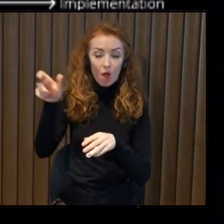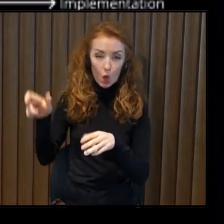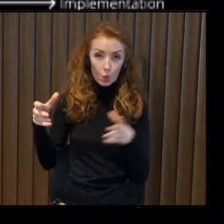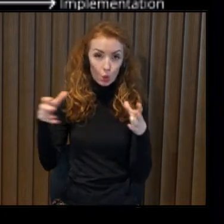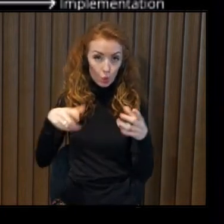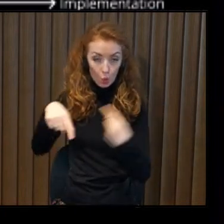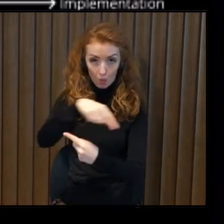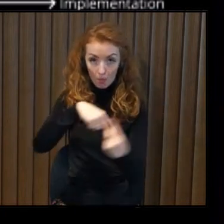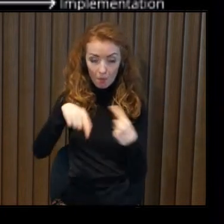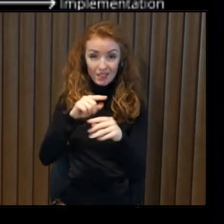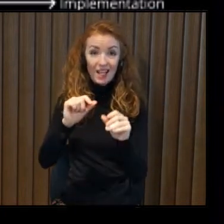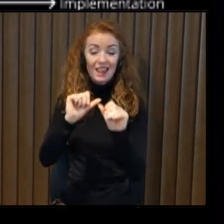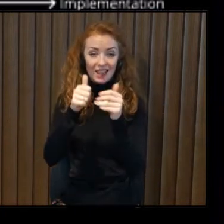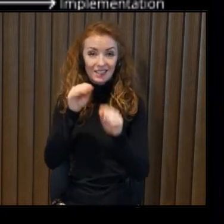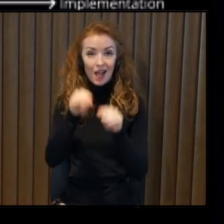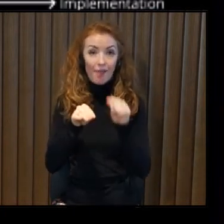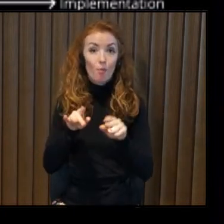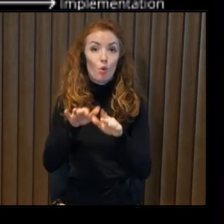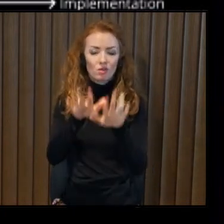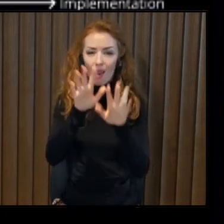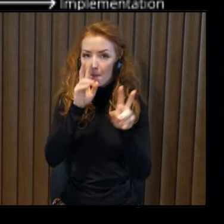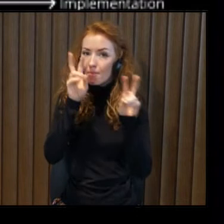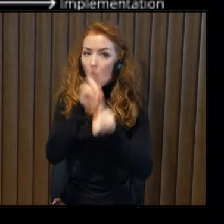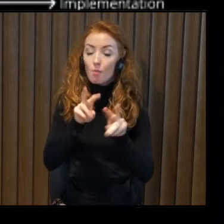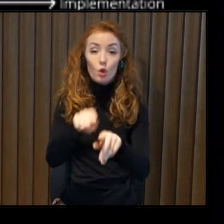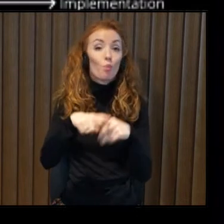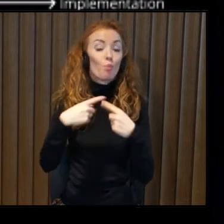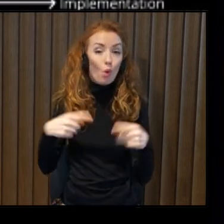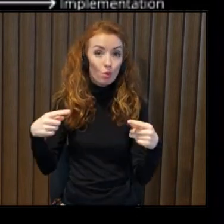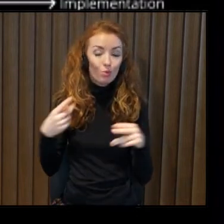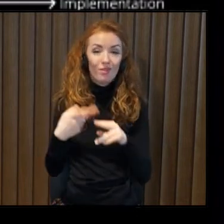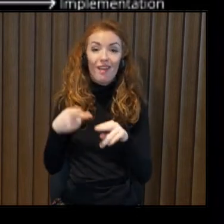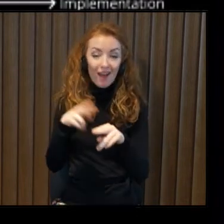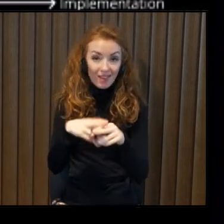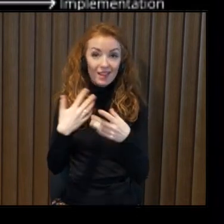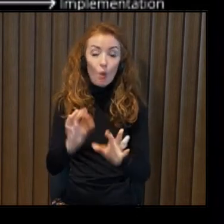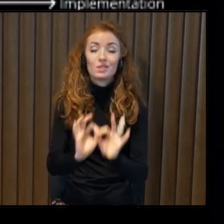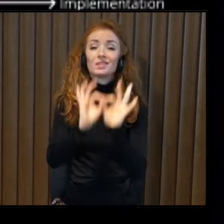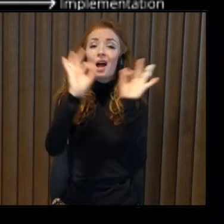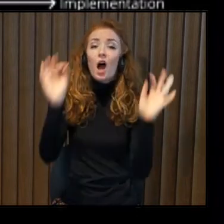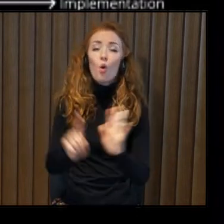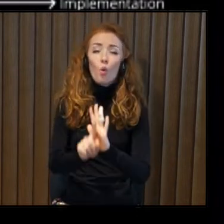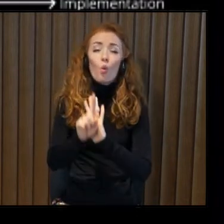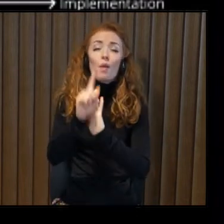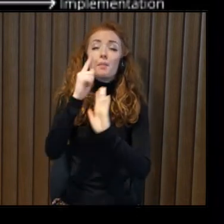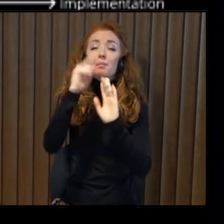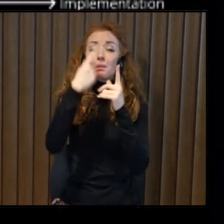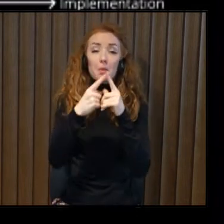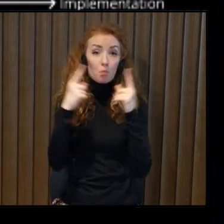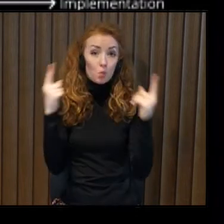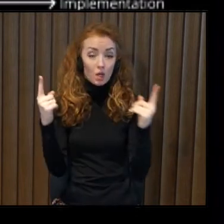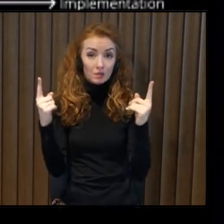their product on those individuals. So they bring it into the implementation stage. But that's not participation. That's not